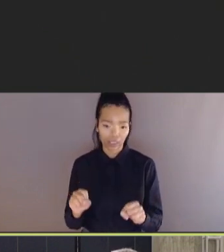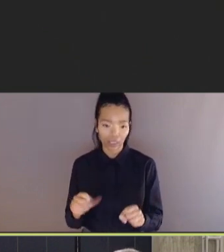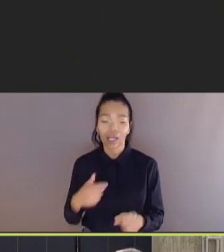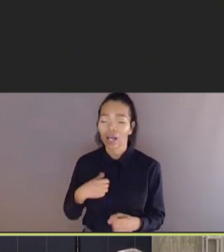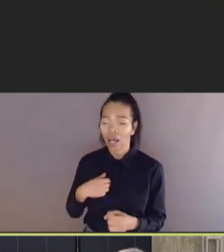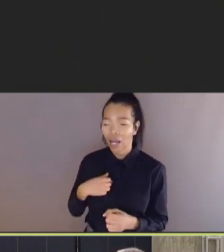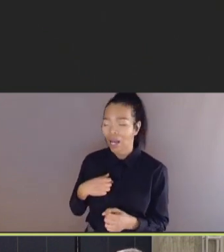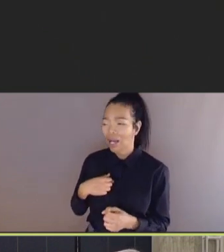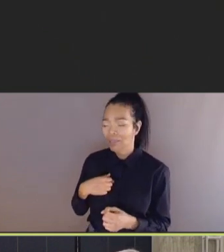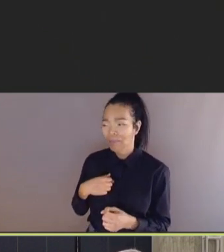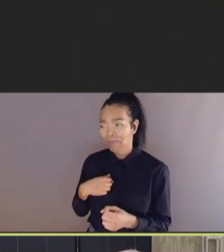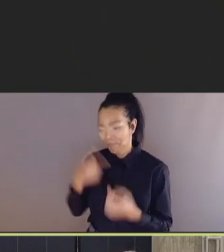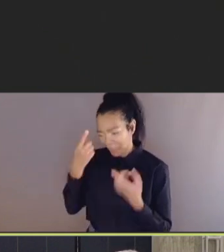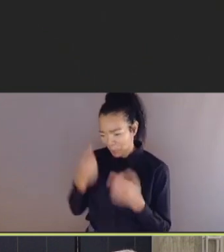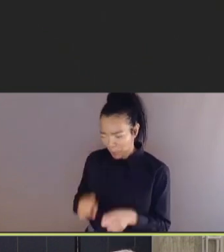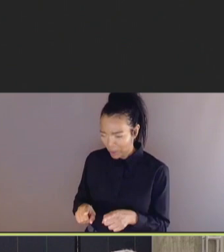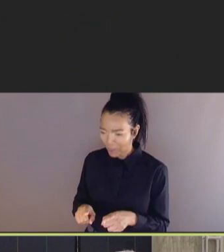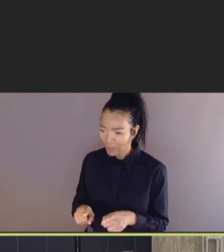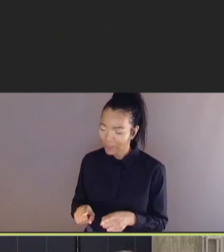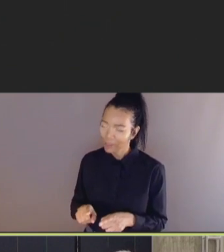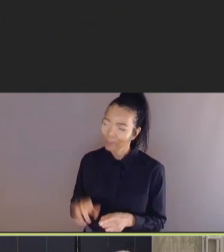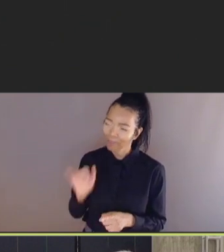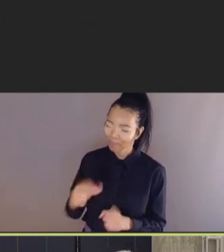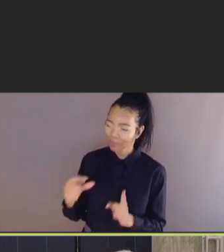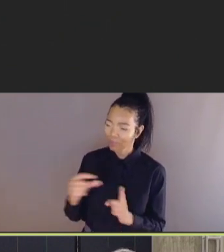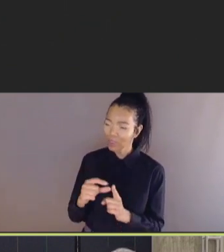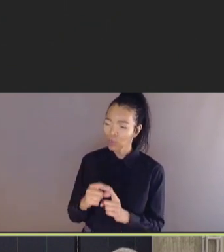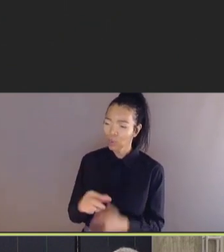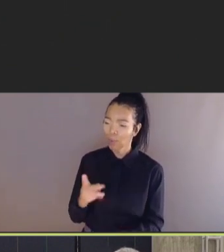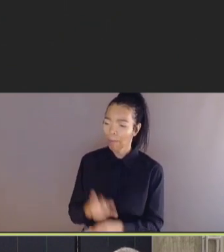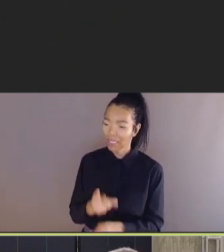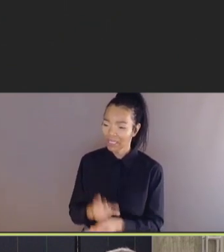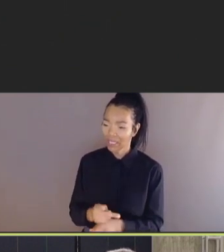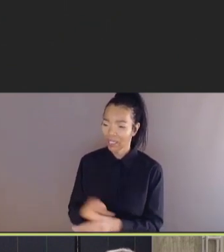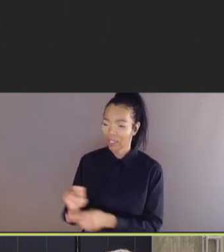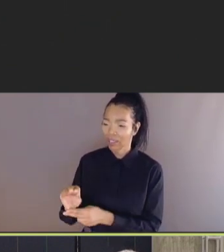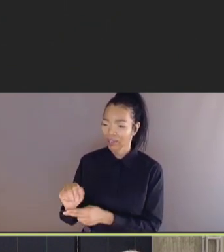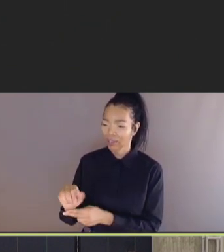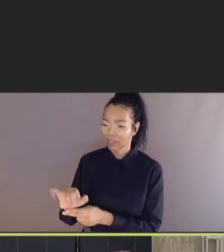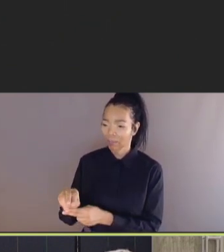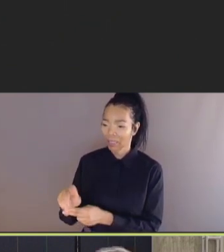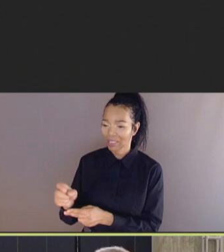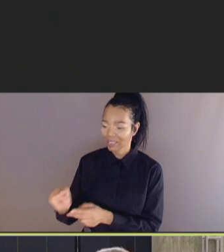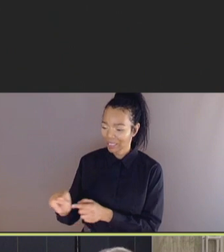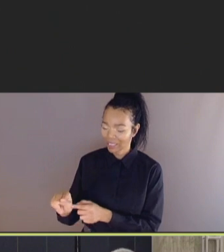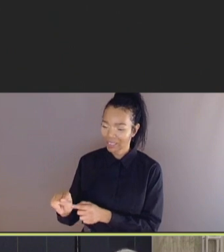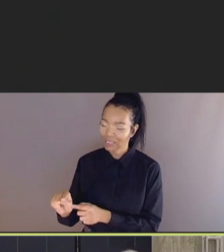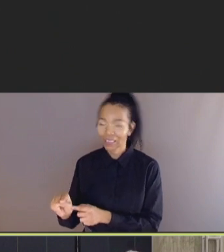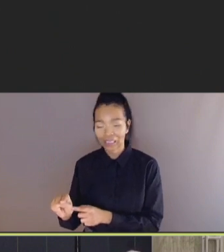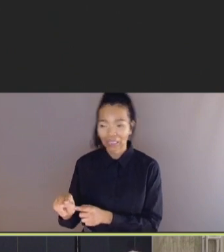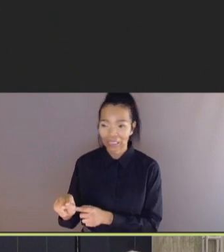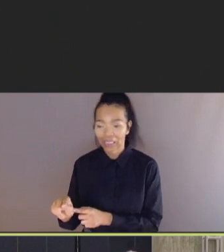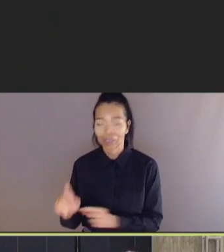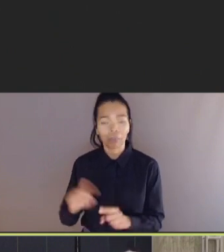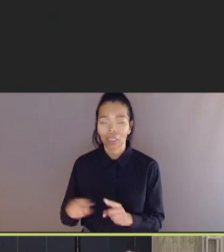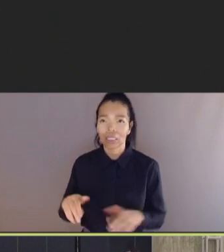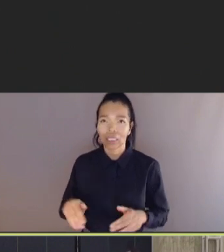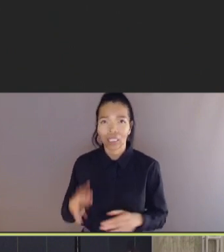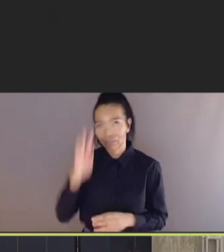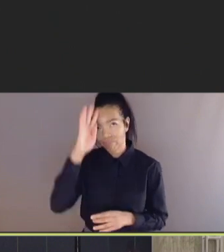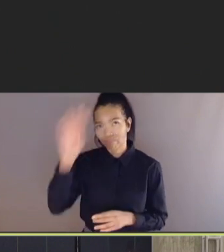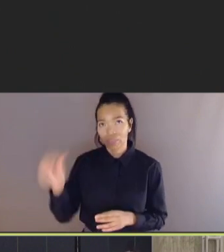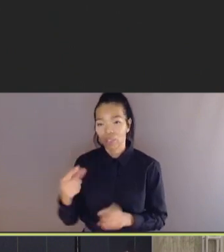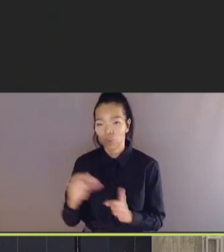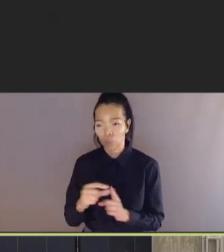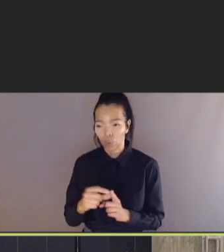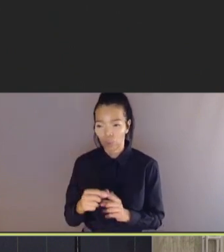word maintain, but I haven't come up with a better verb to replace it that emphasizes the